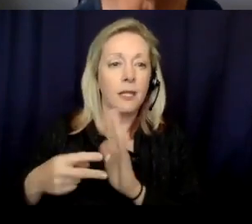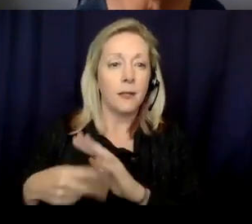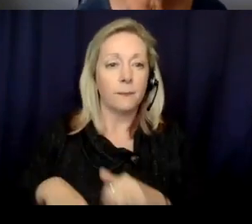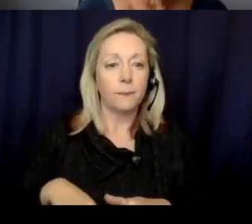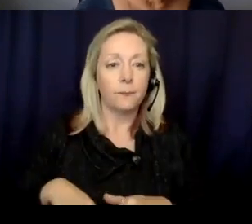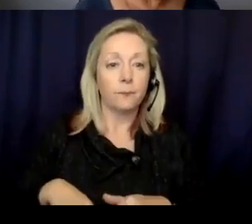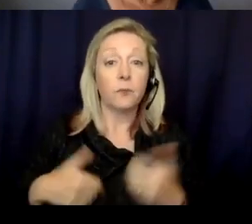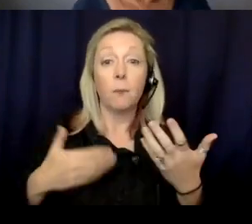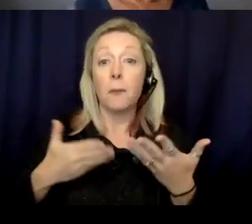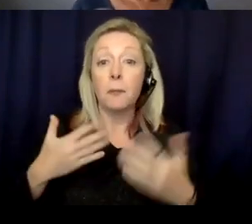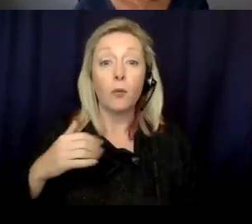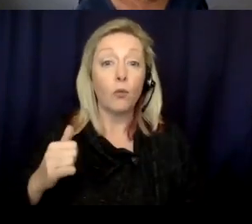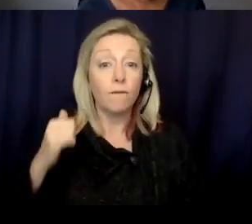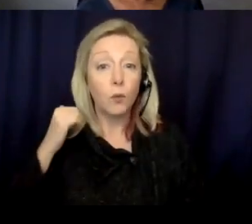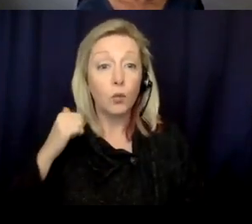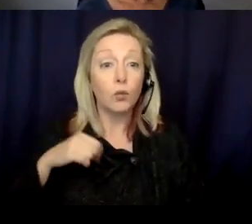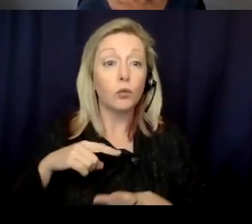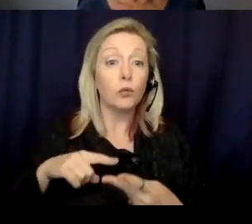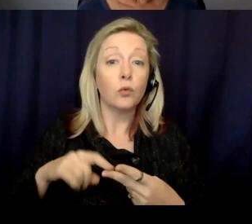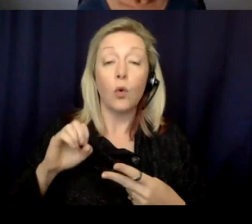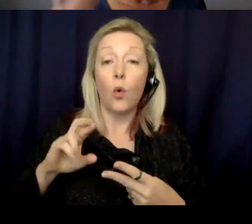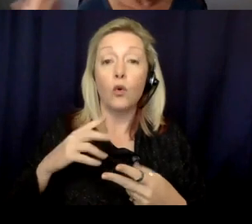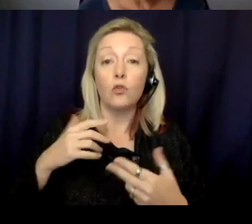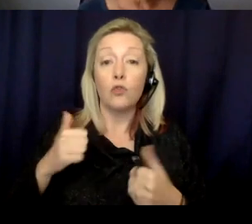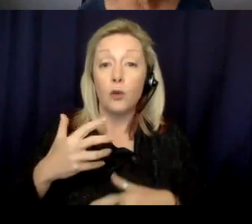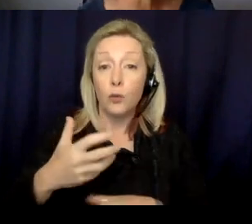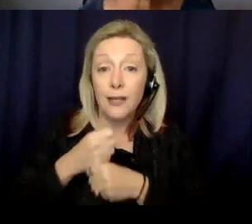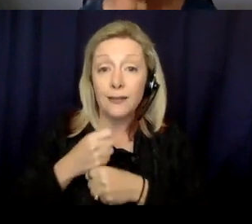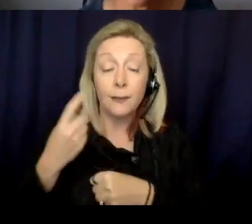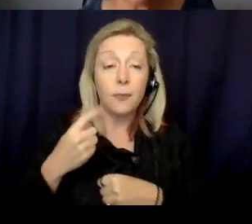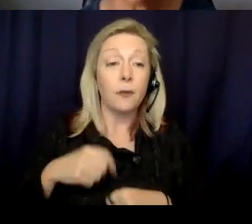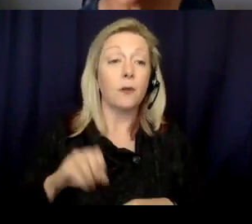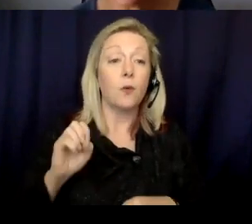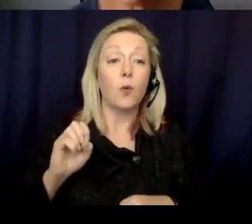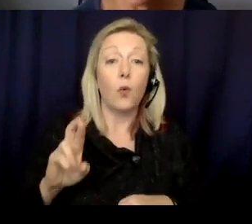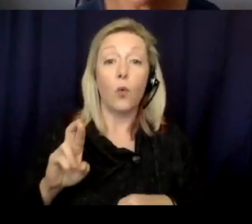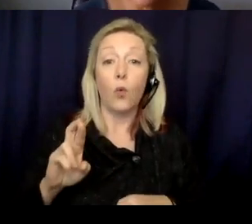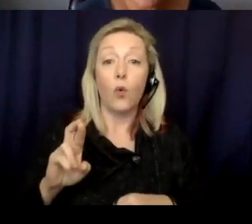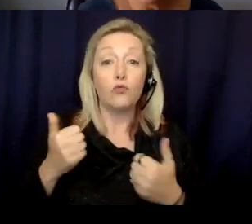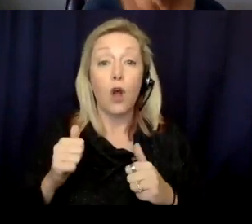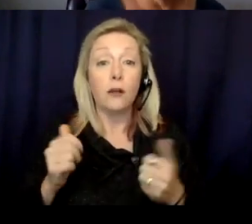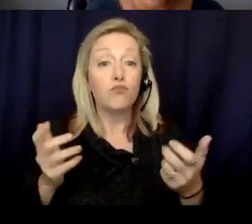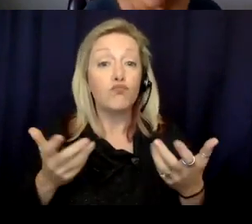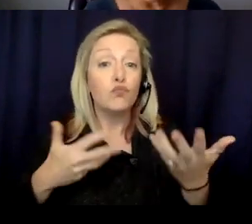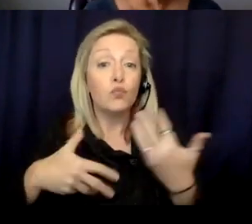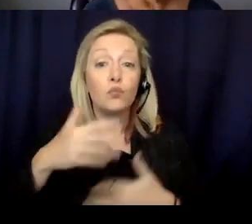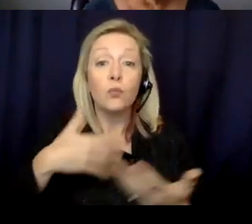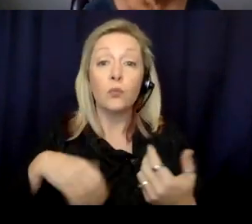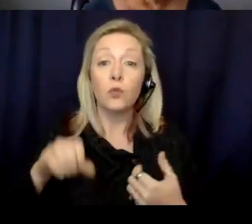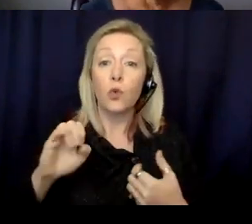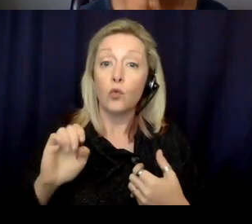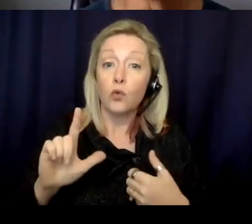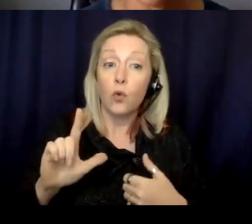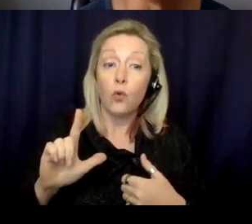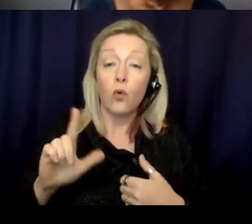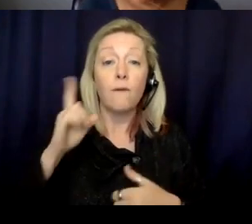refuse something, or they're trying to obtain something, or maybe they're just trying to be social. Hey, I like it when